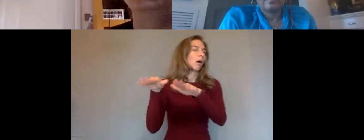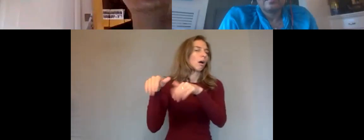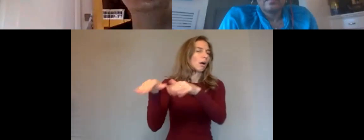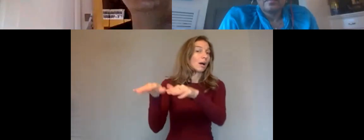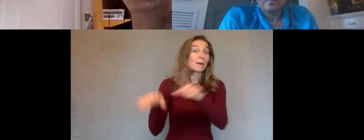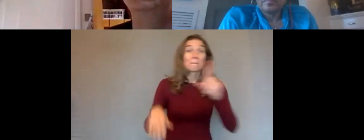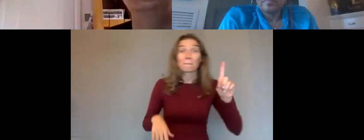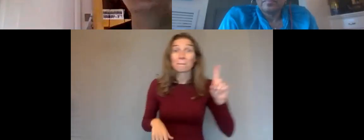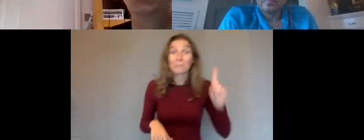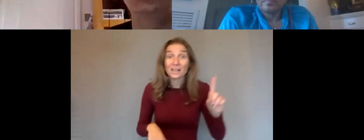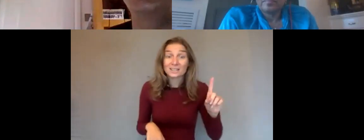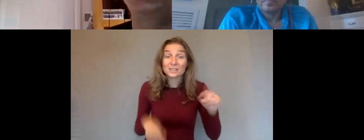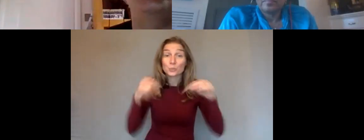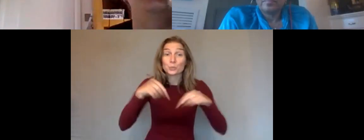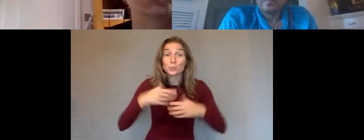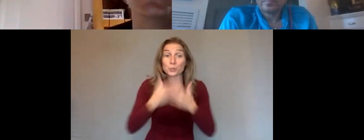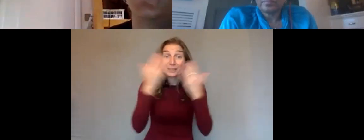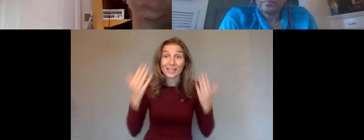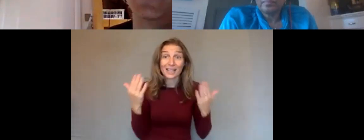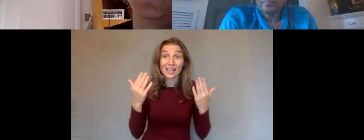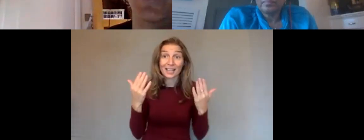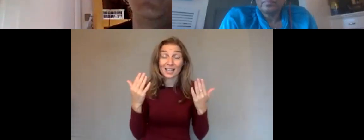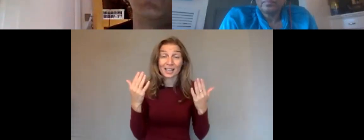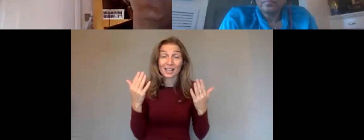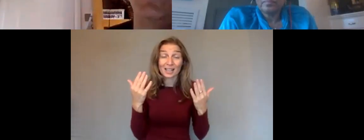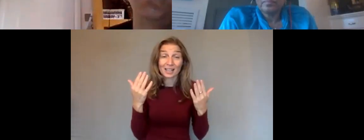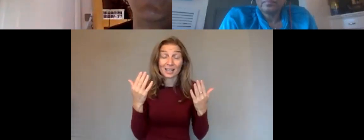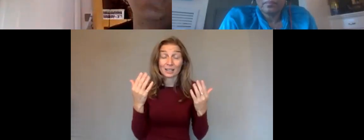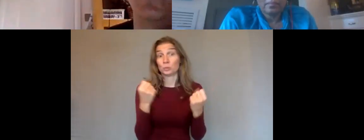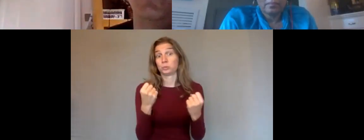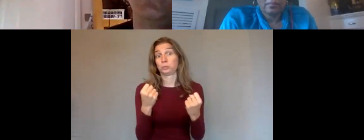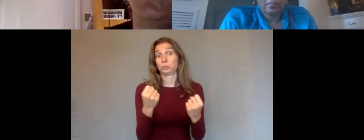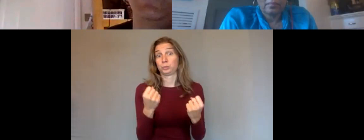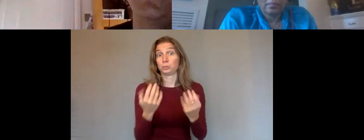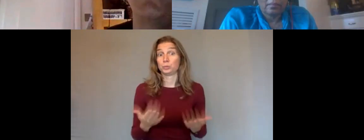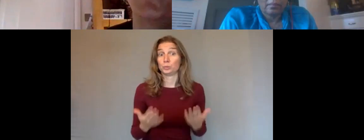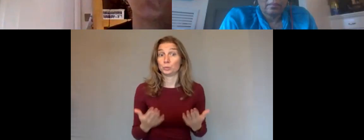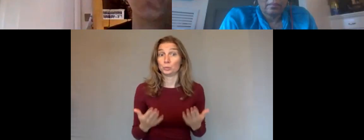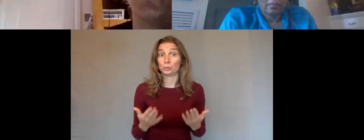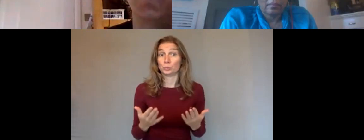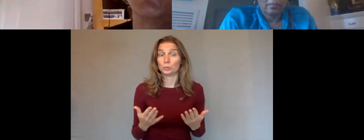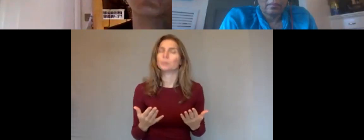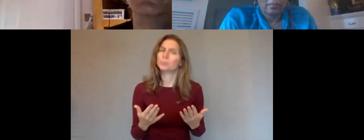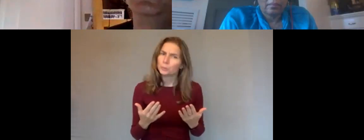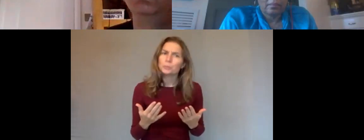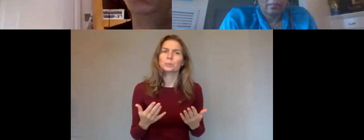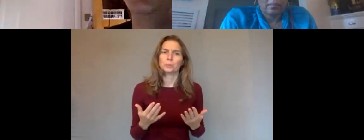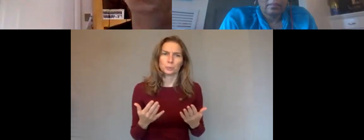Today, more than ever before, actually, I would say there is a level of importance